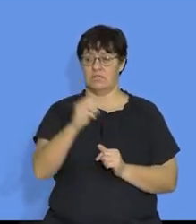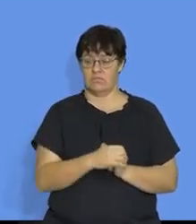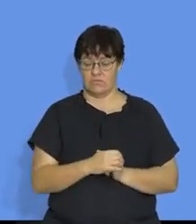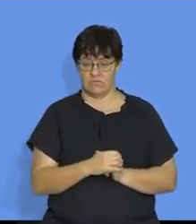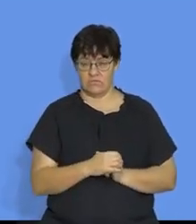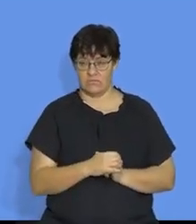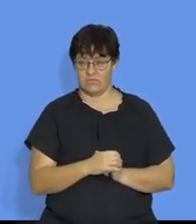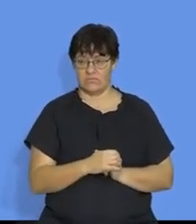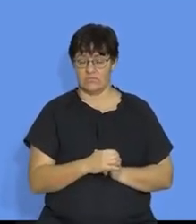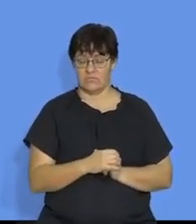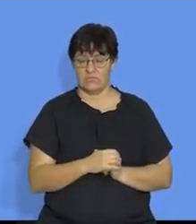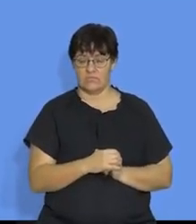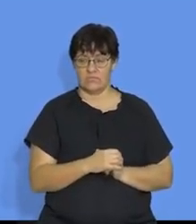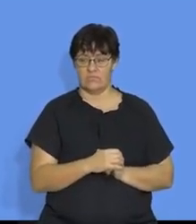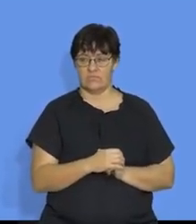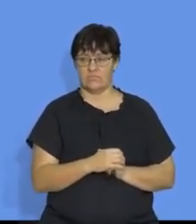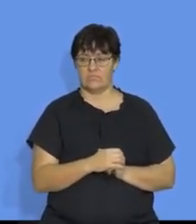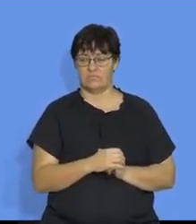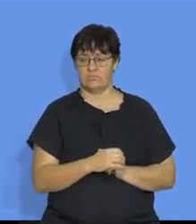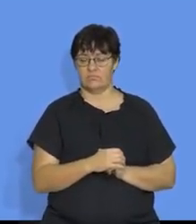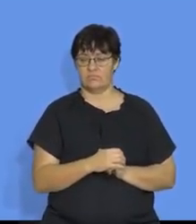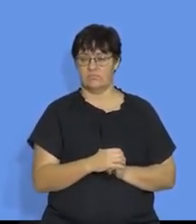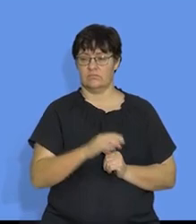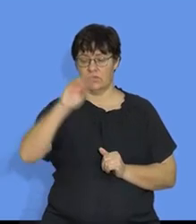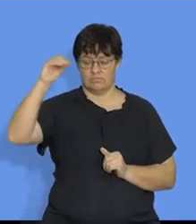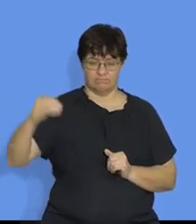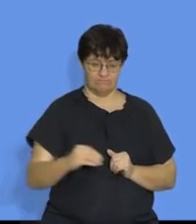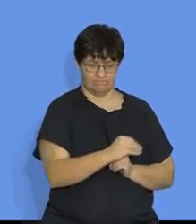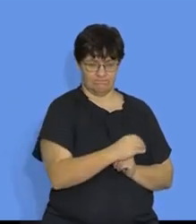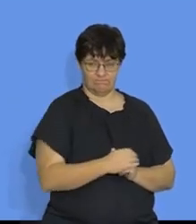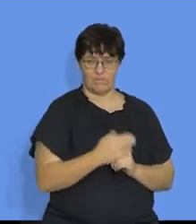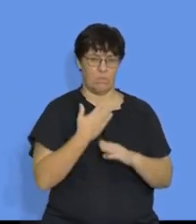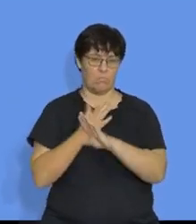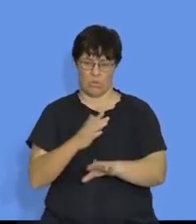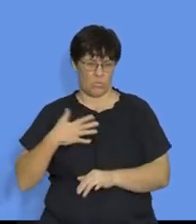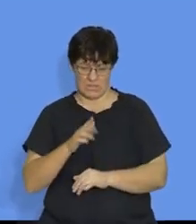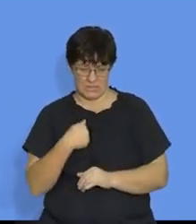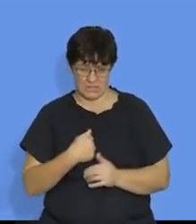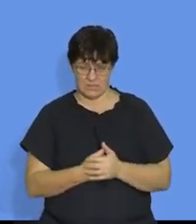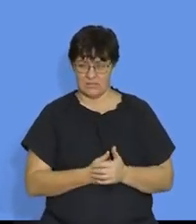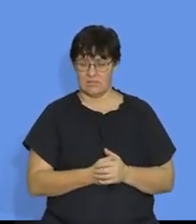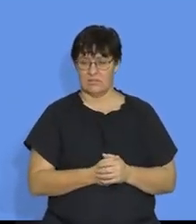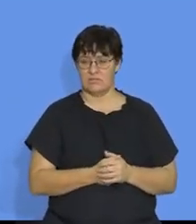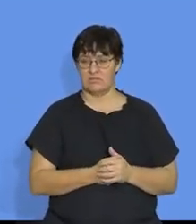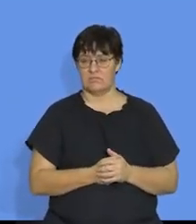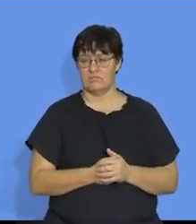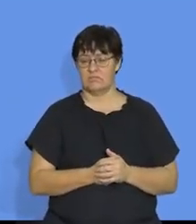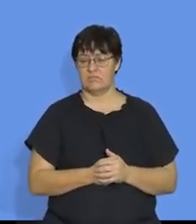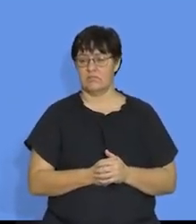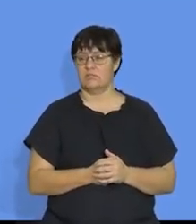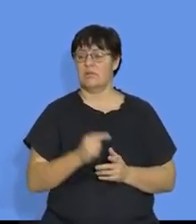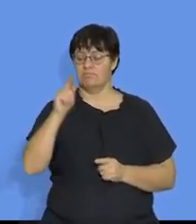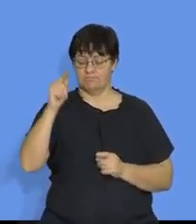to 0. I'm going to continue my working down here so I don't block anything. I now